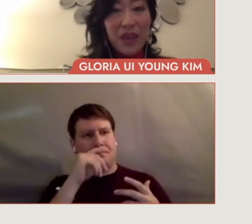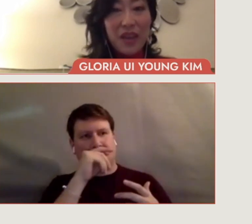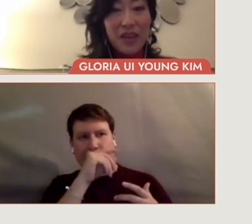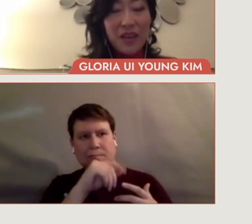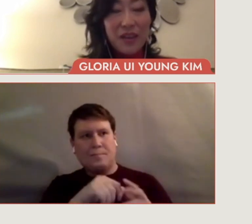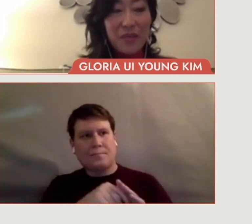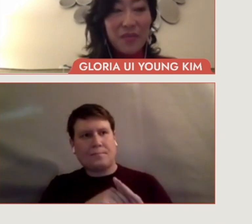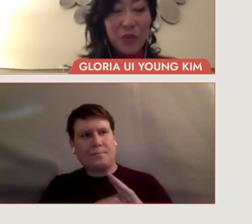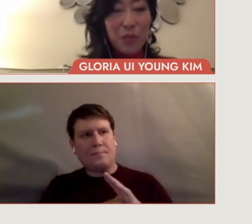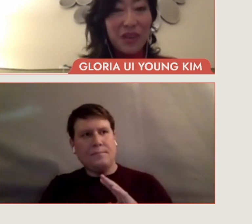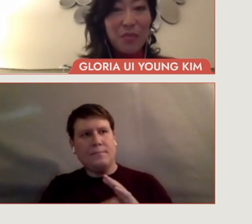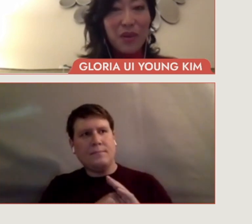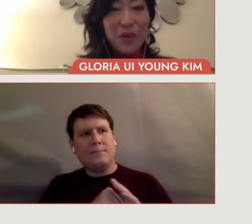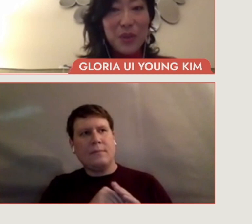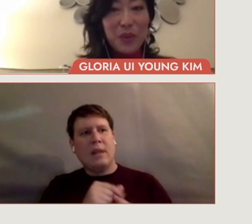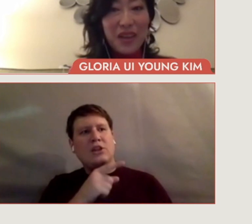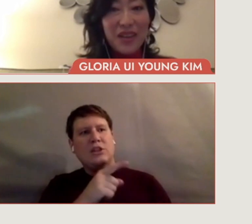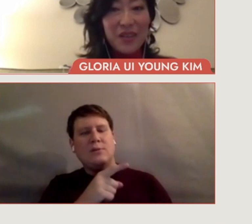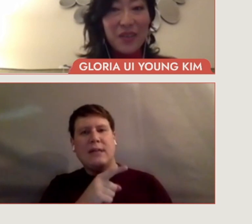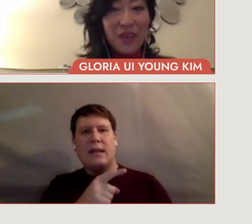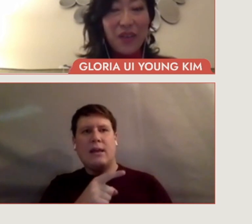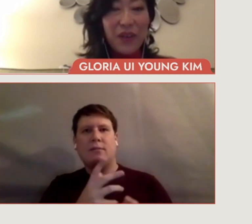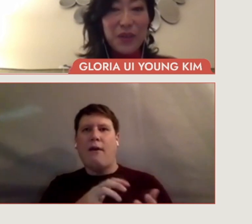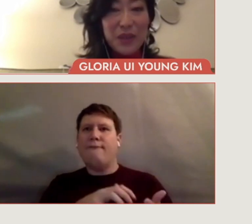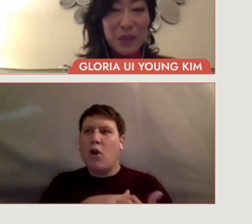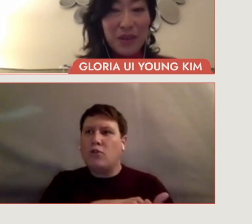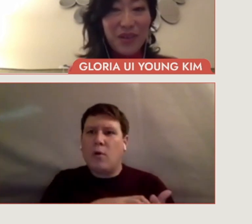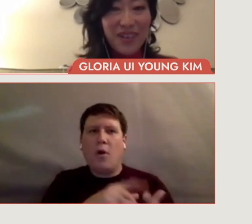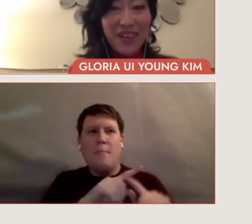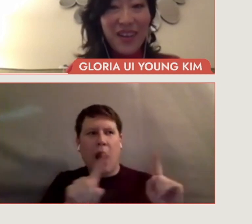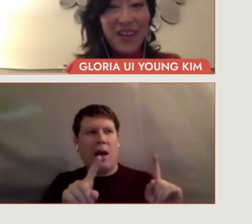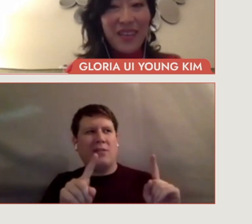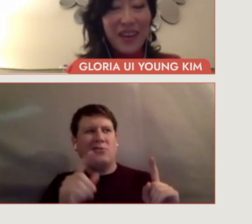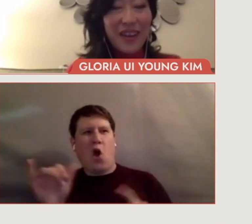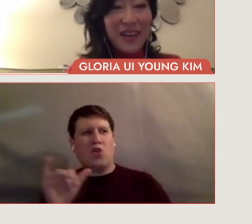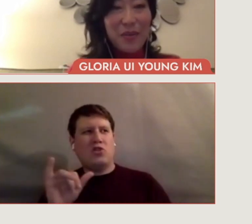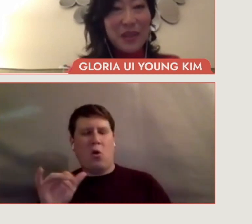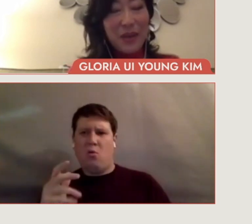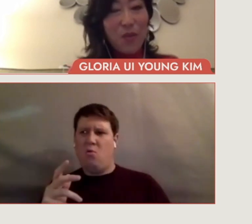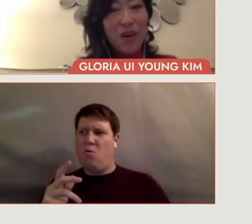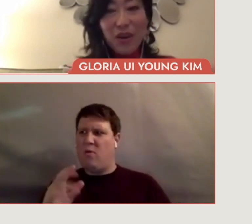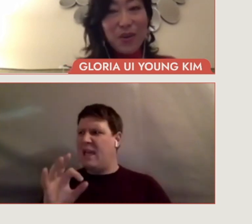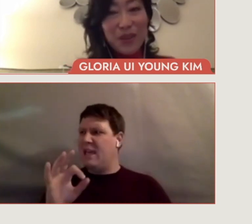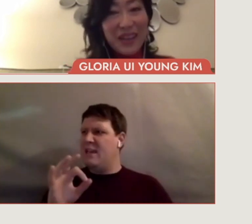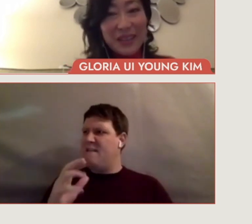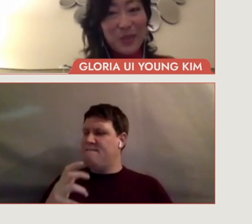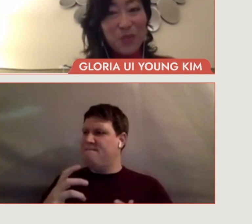of vulnerability, but also a fierceness about her. That I was like,